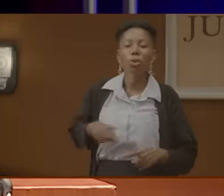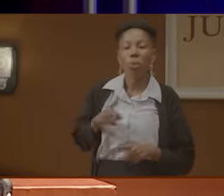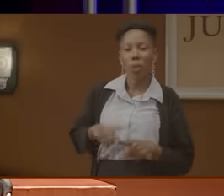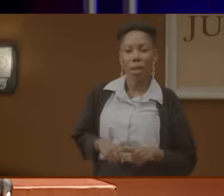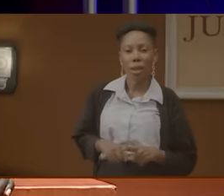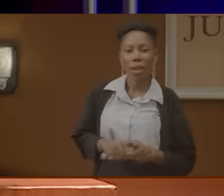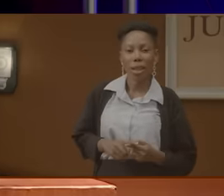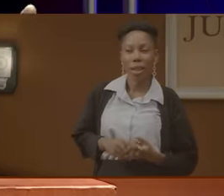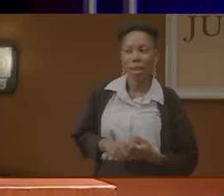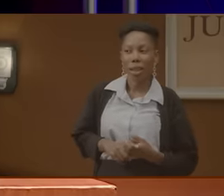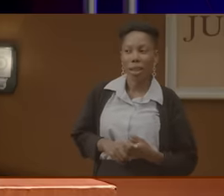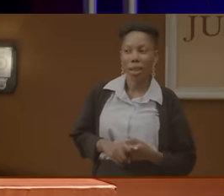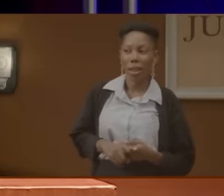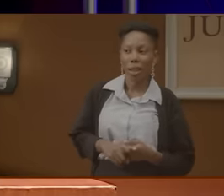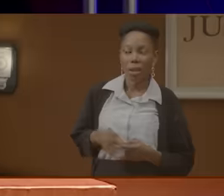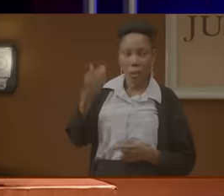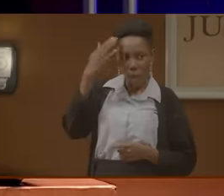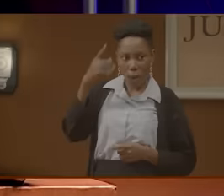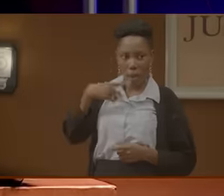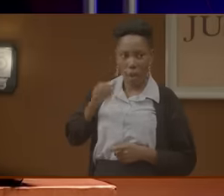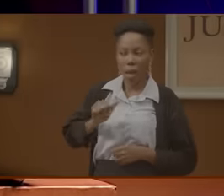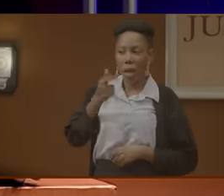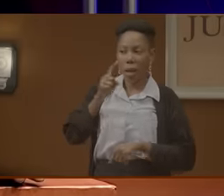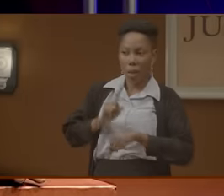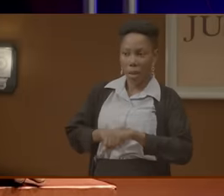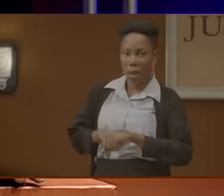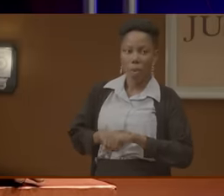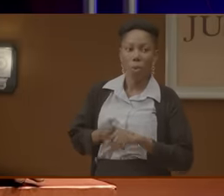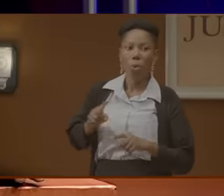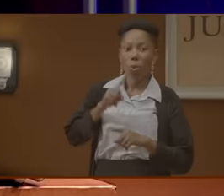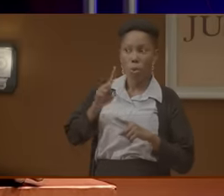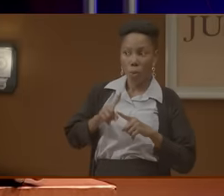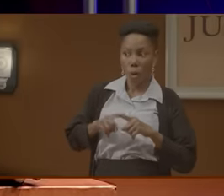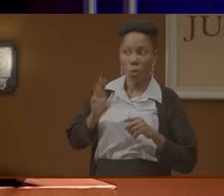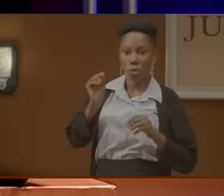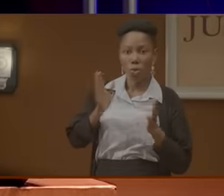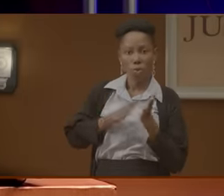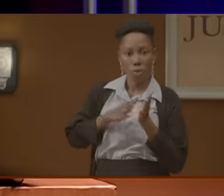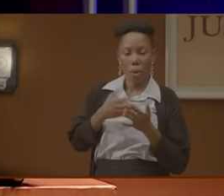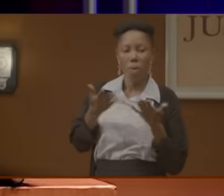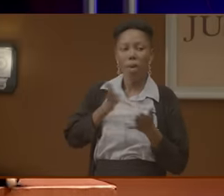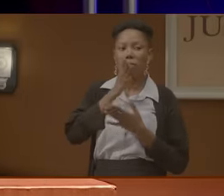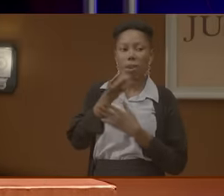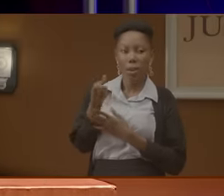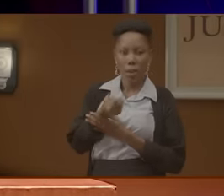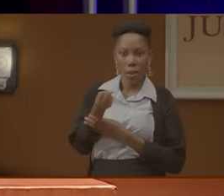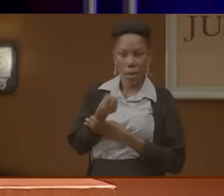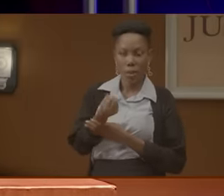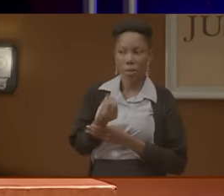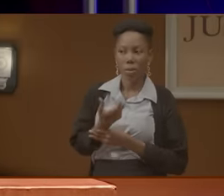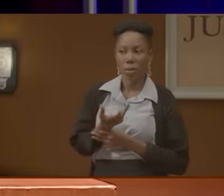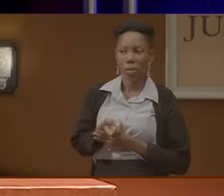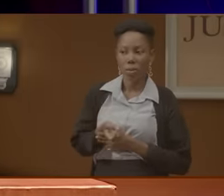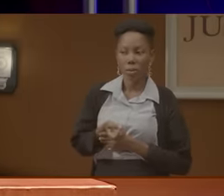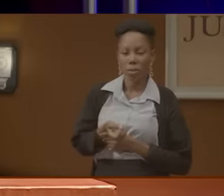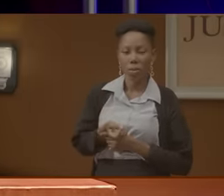Yes. Anytime I feel like to come and carry them, which they're no school. Okay, weekends? Weekend. Okay, we're talking about weekends. Time